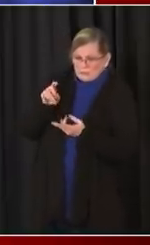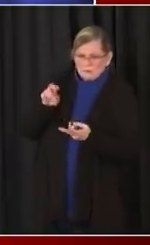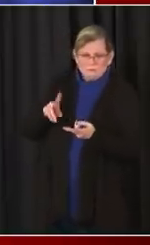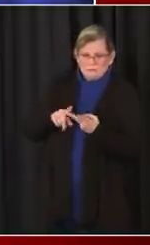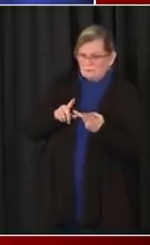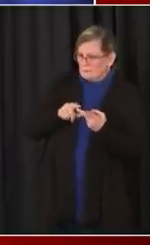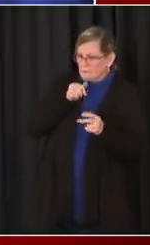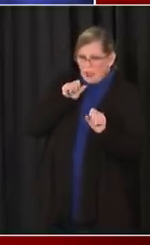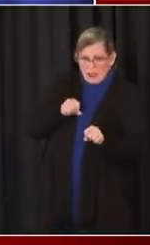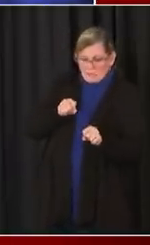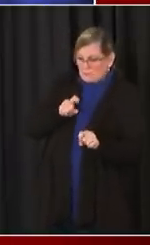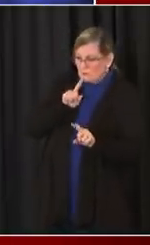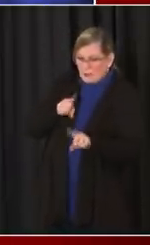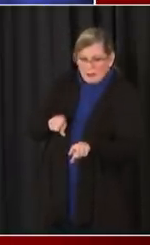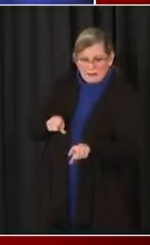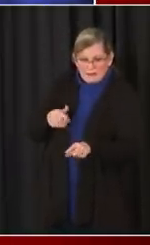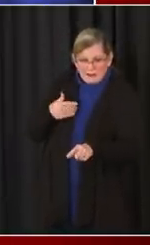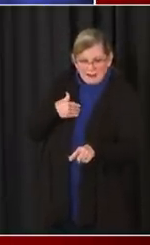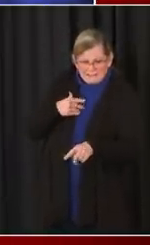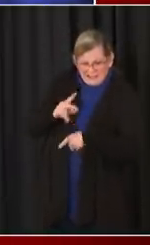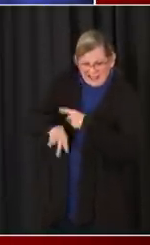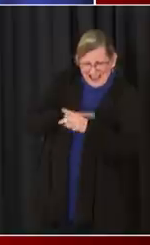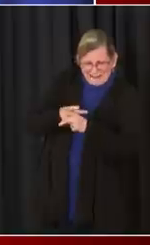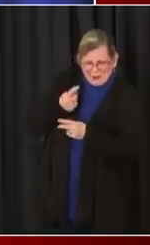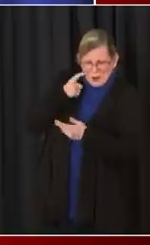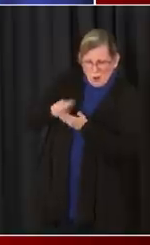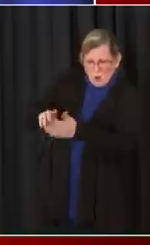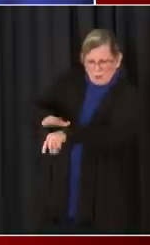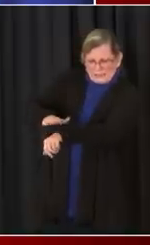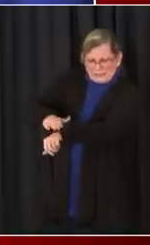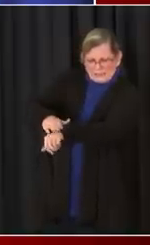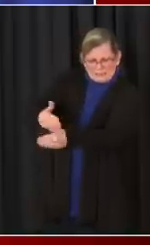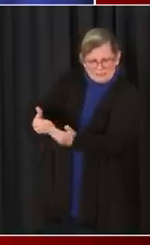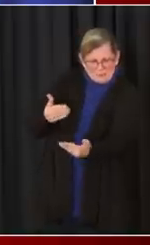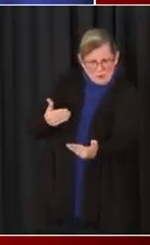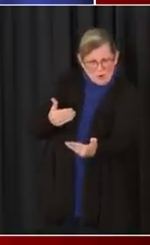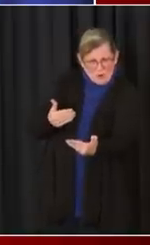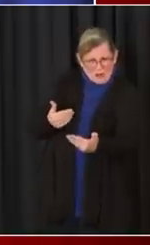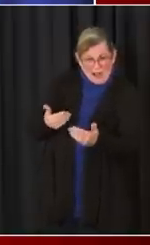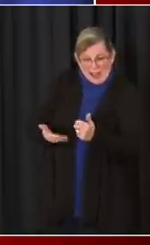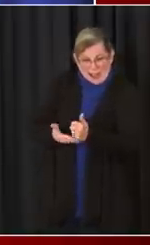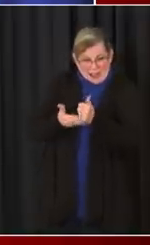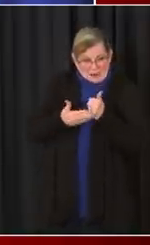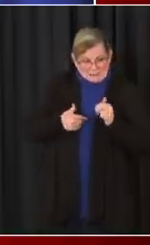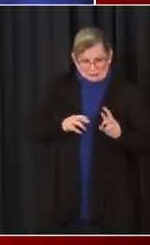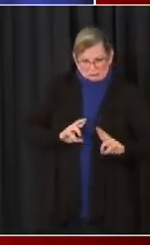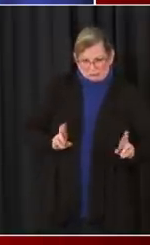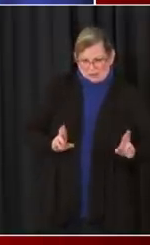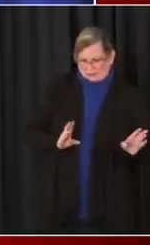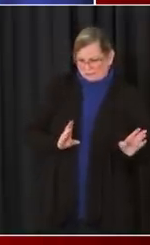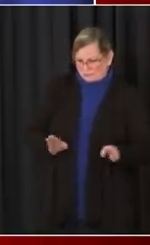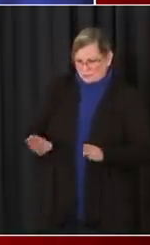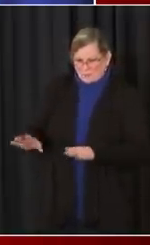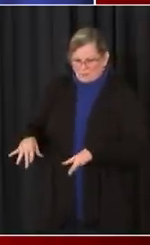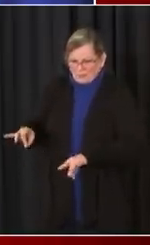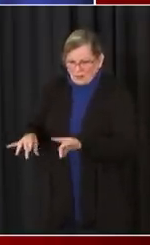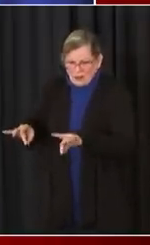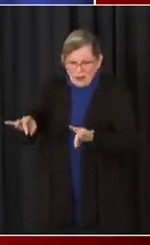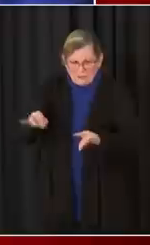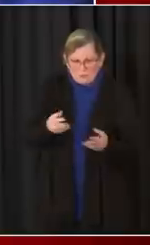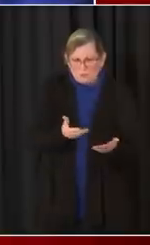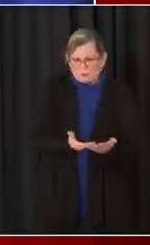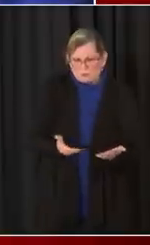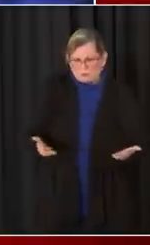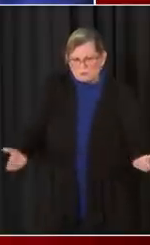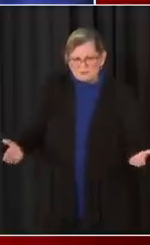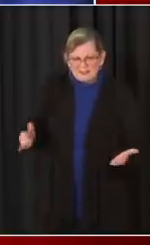may not be able to have that type of notice because we need to move urgently. It helps me organize all of my procurement resources